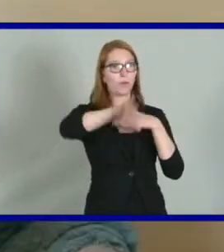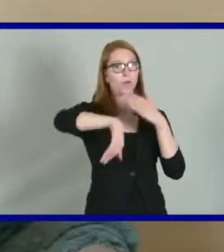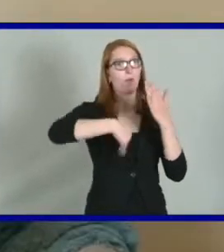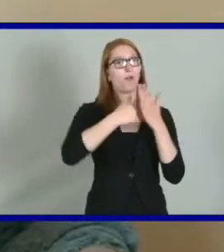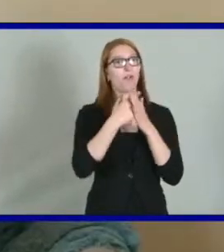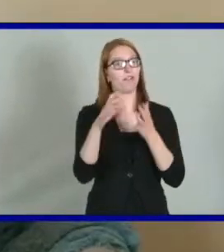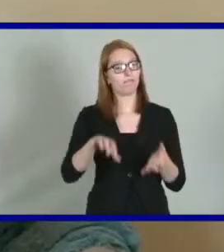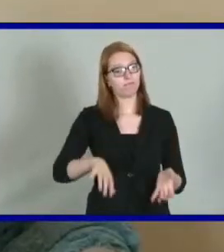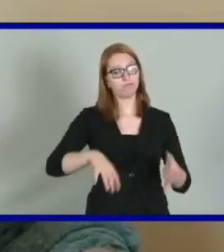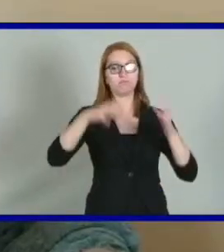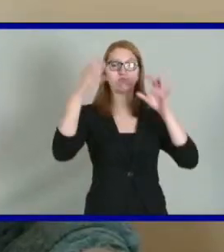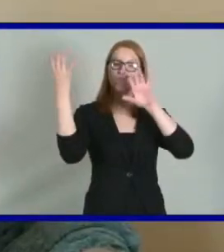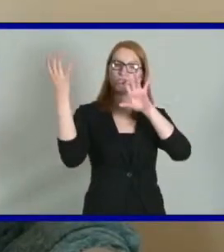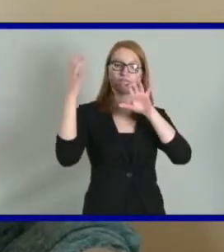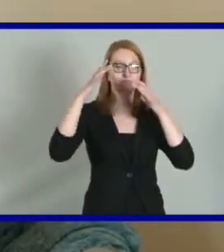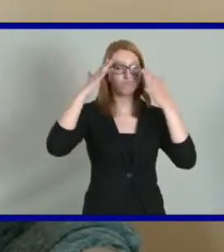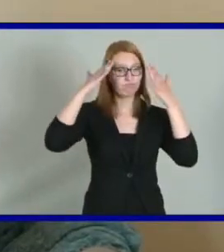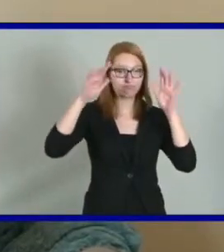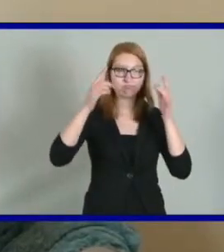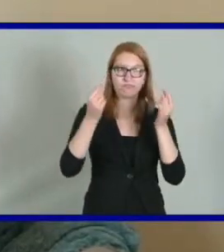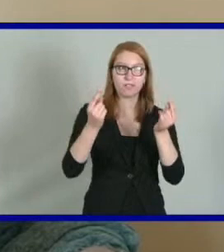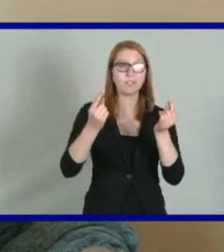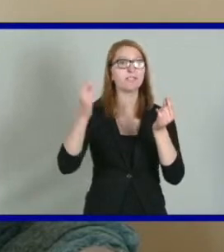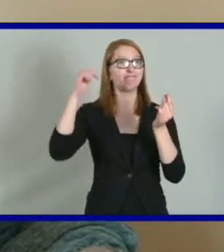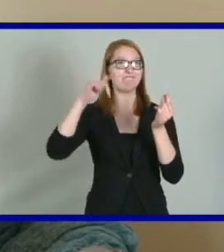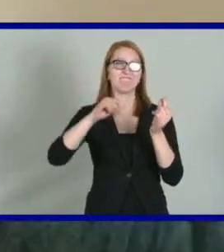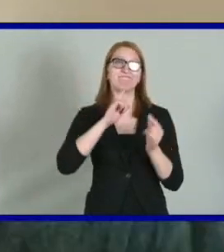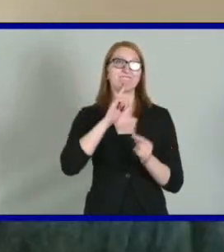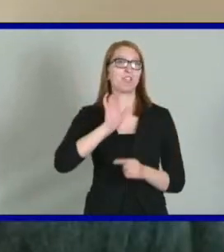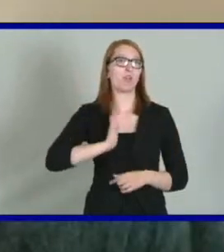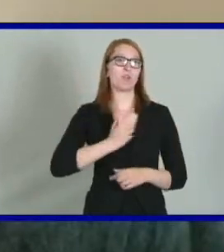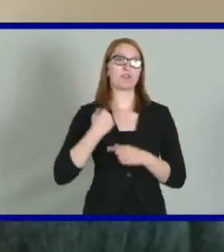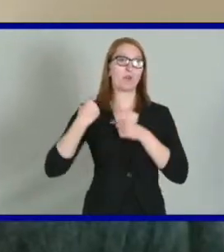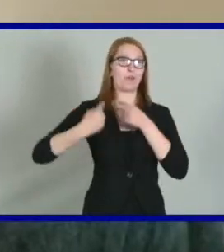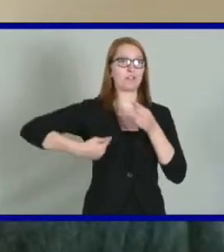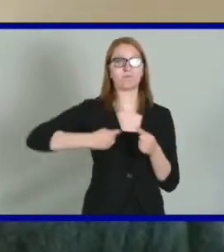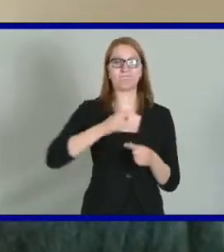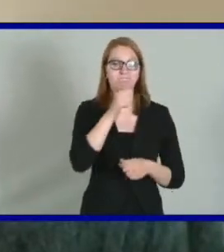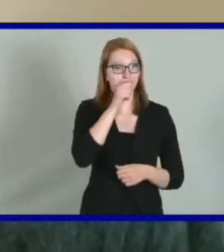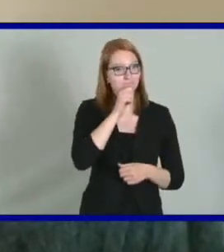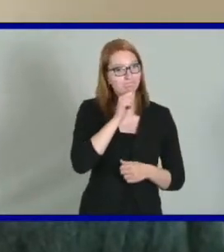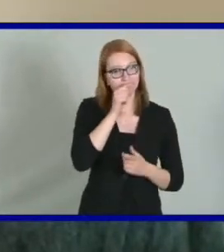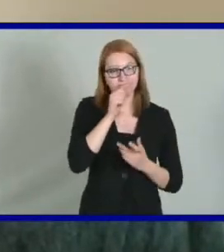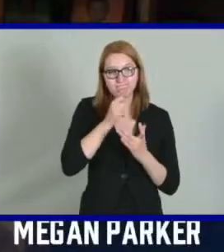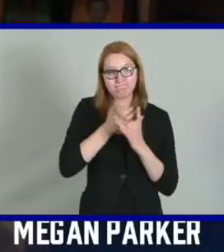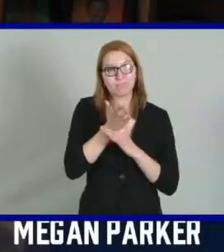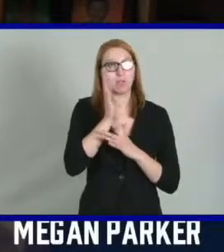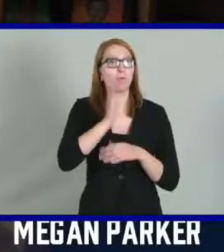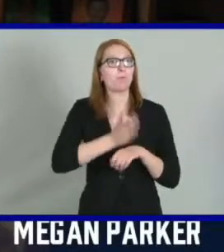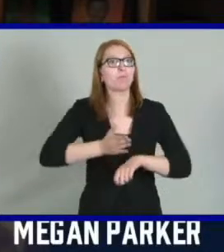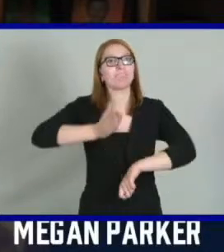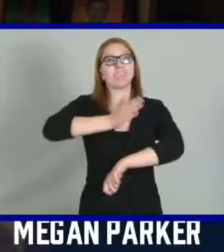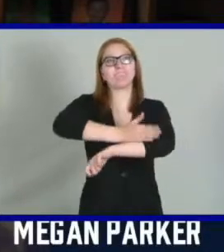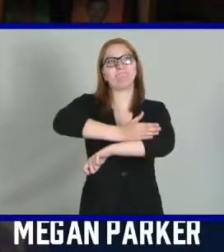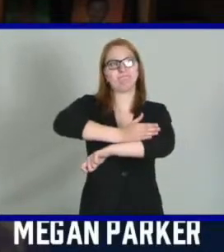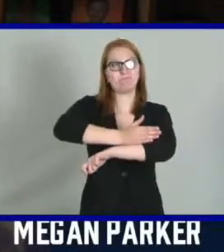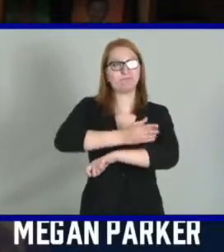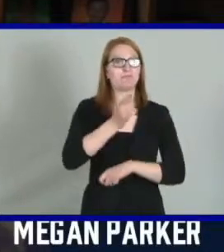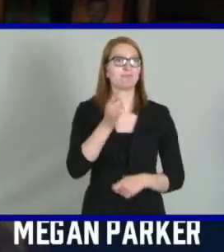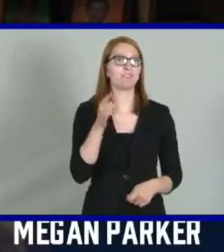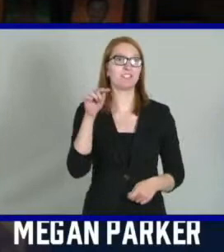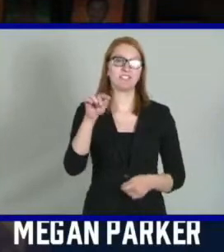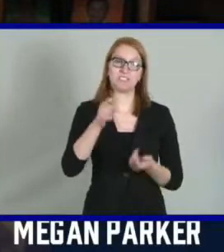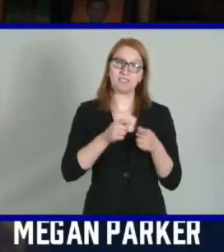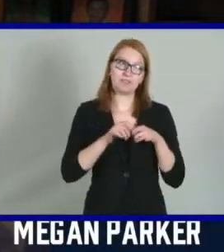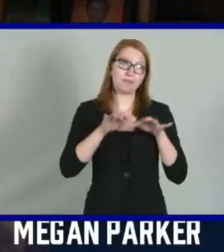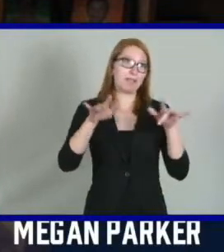uncertainty, I'm reminded of just how resilient our generation truly is, and I believe that we'll become better because of it. I hope that this pandemic